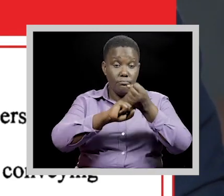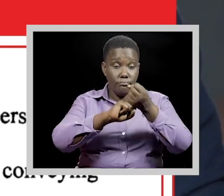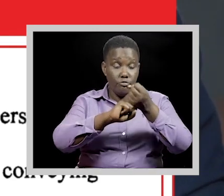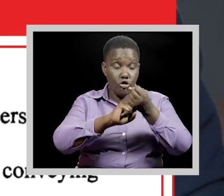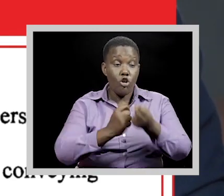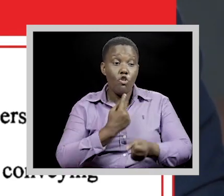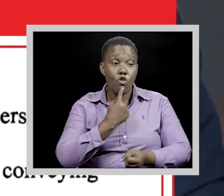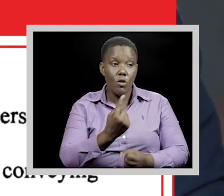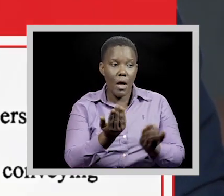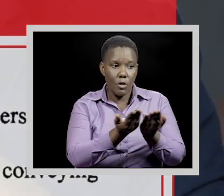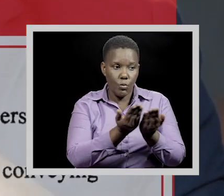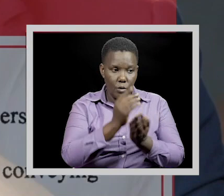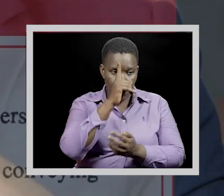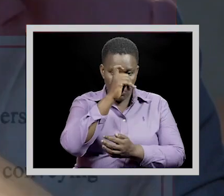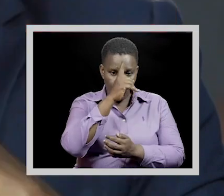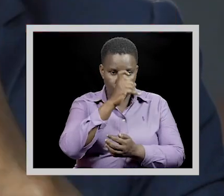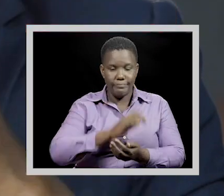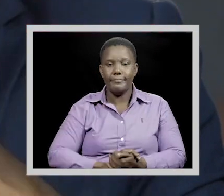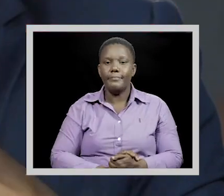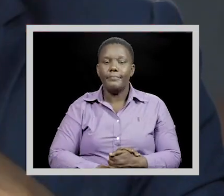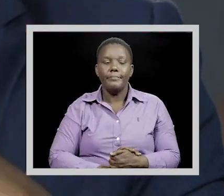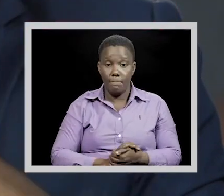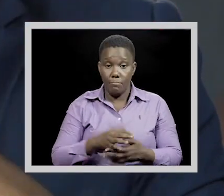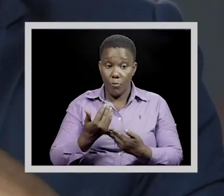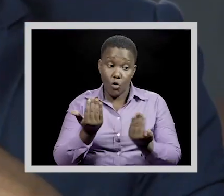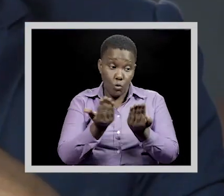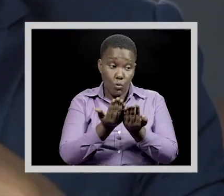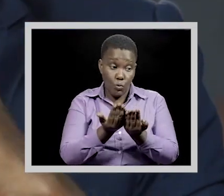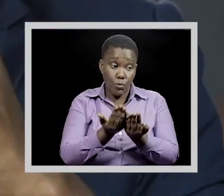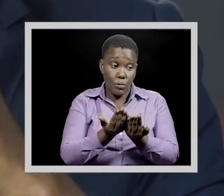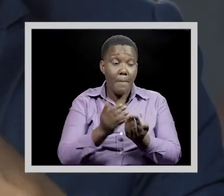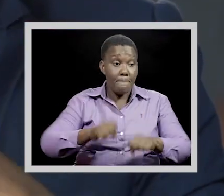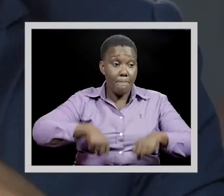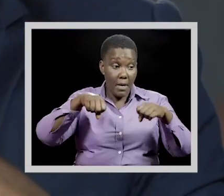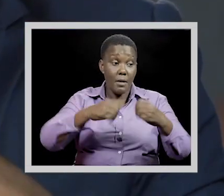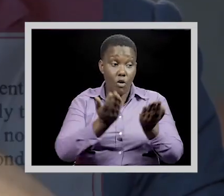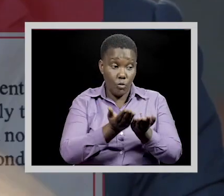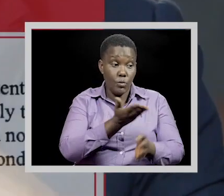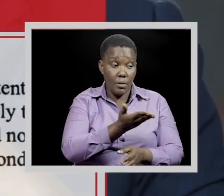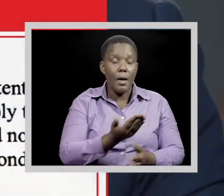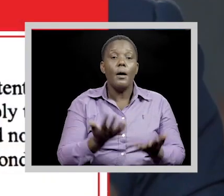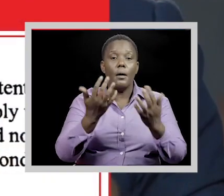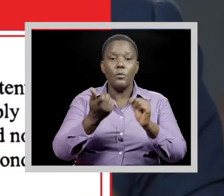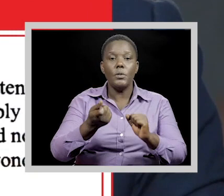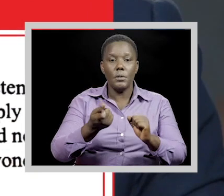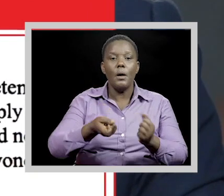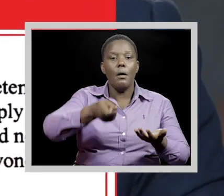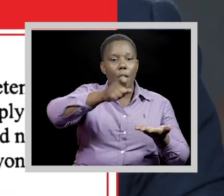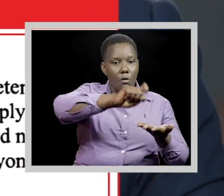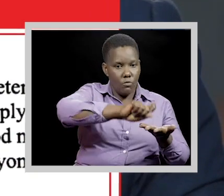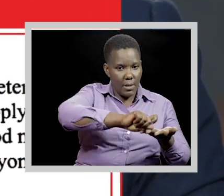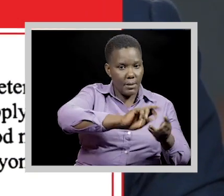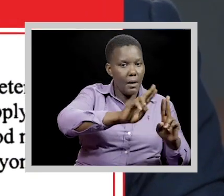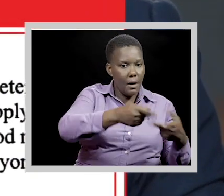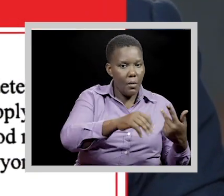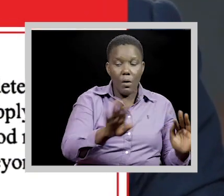school order. And here we say that the approved school manager may make an extension